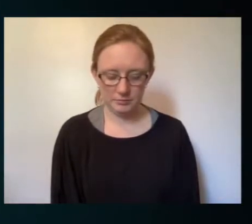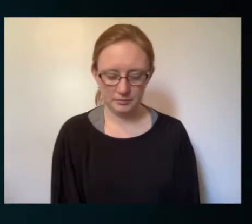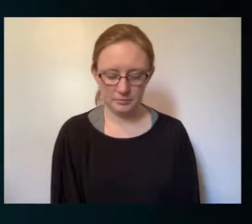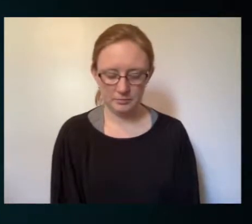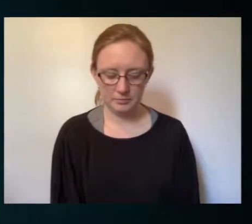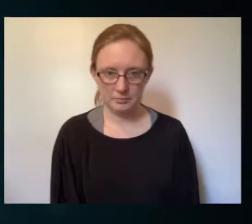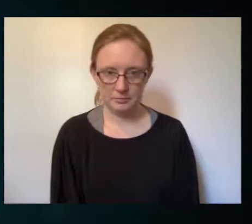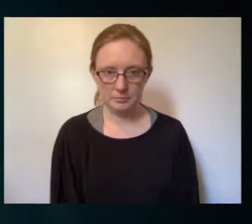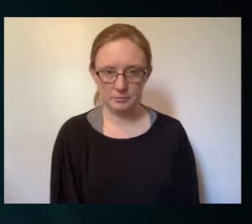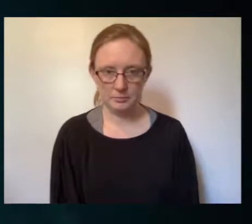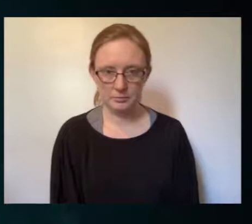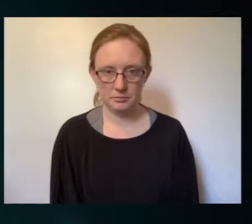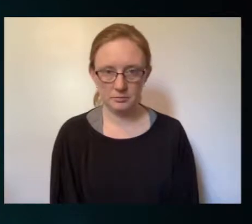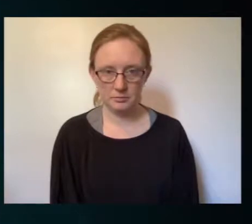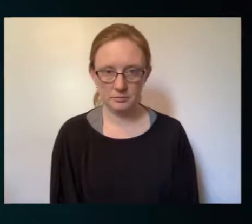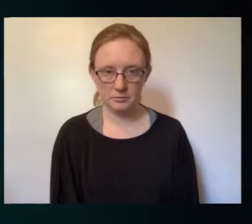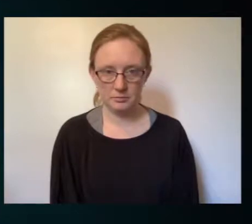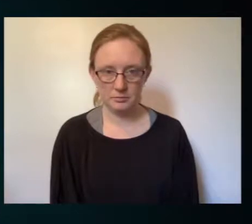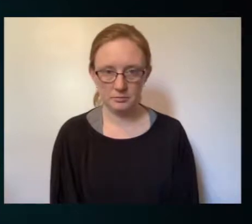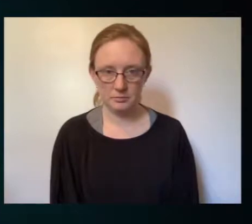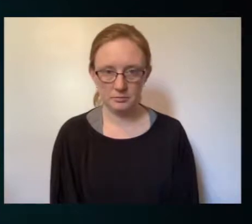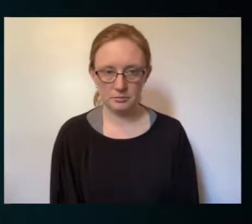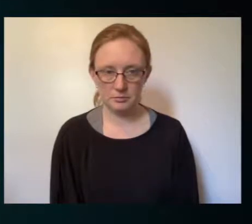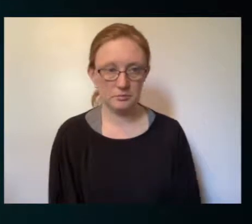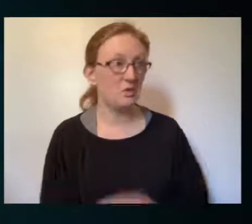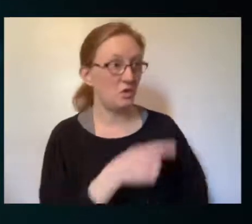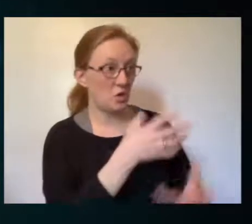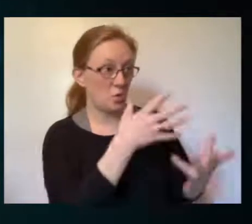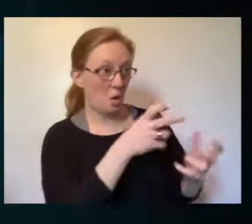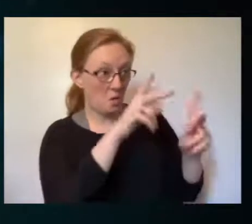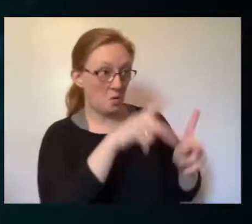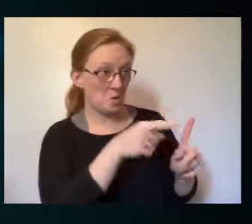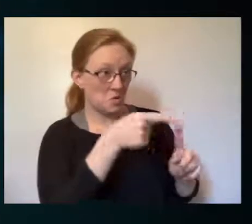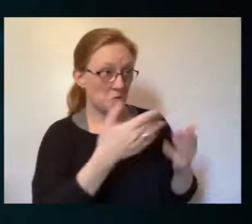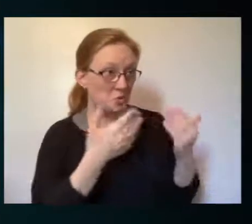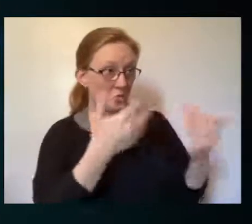So you wanted someone to talk about the